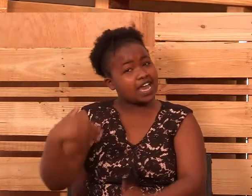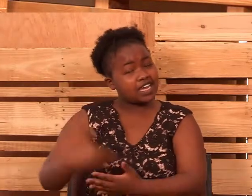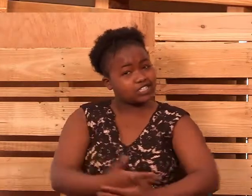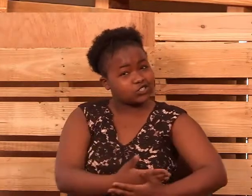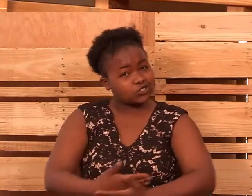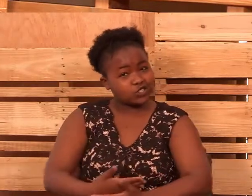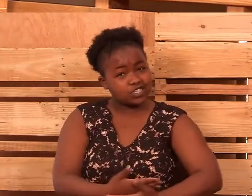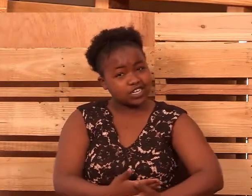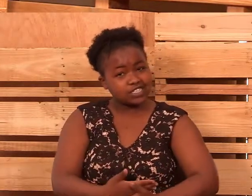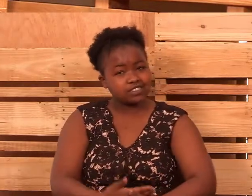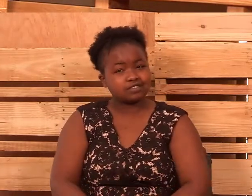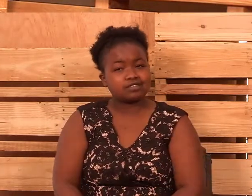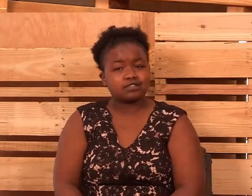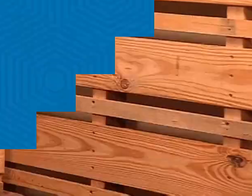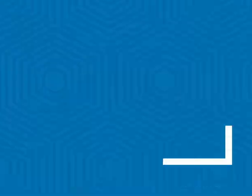time.